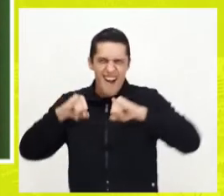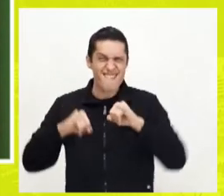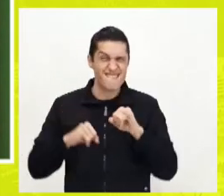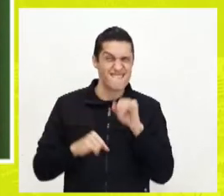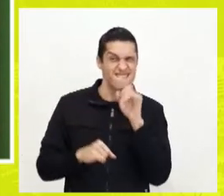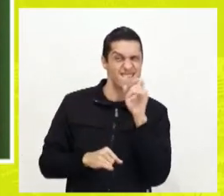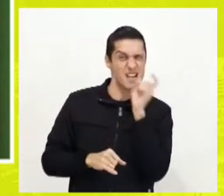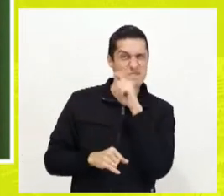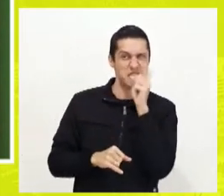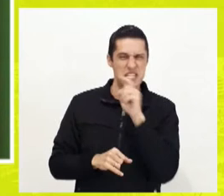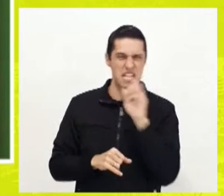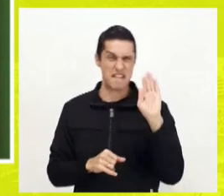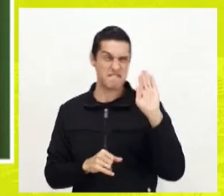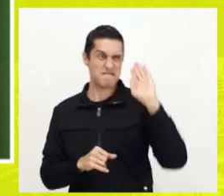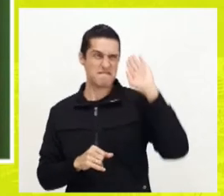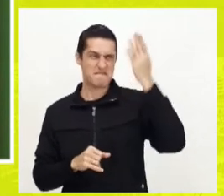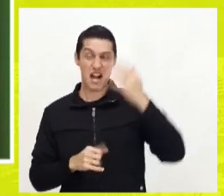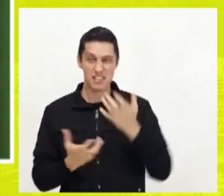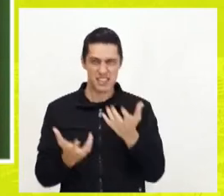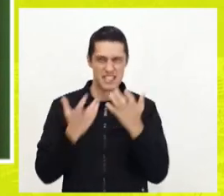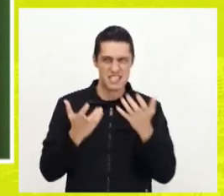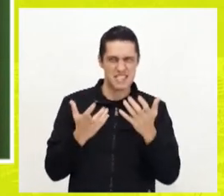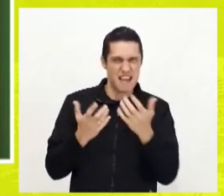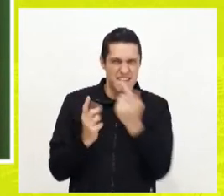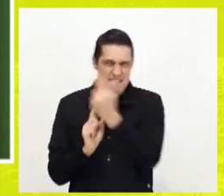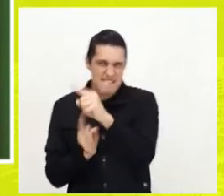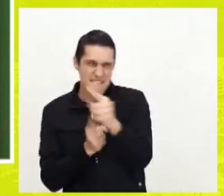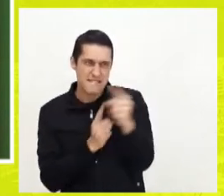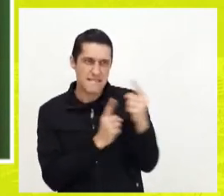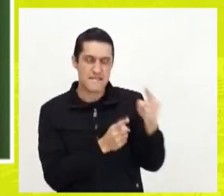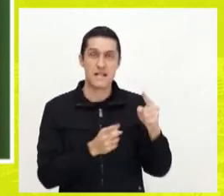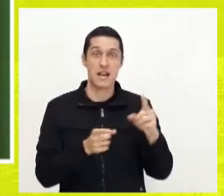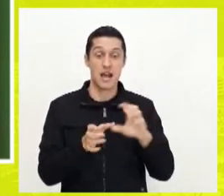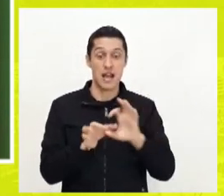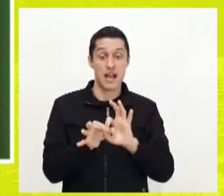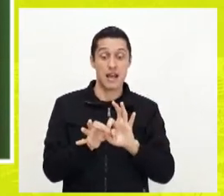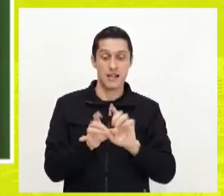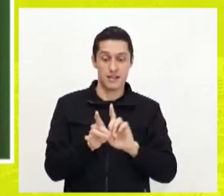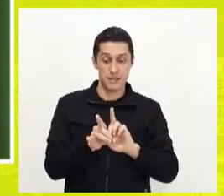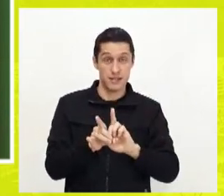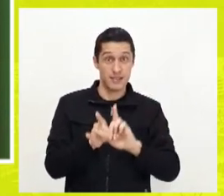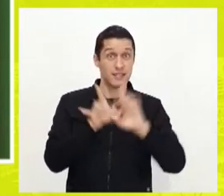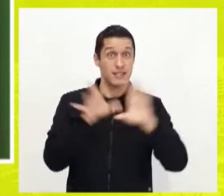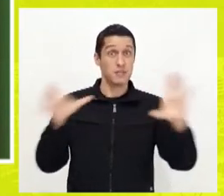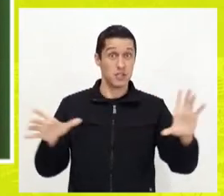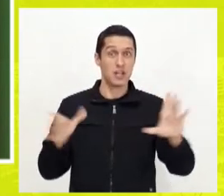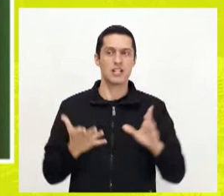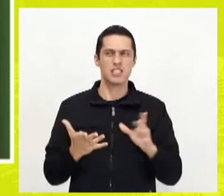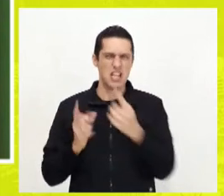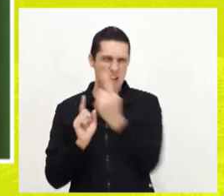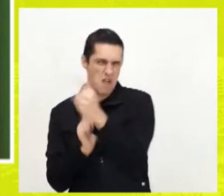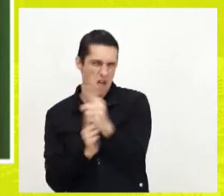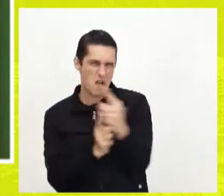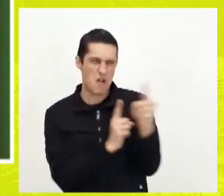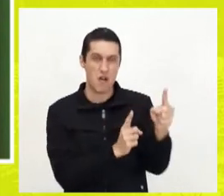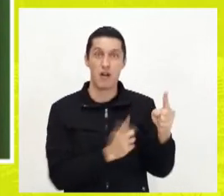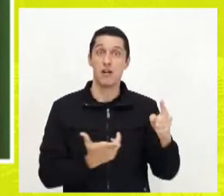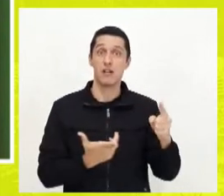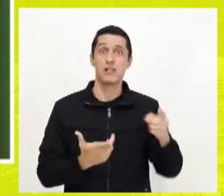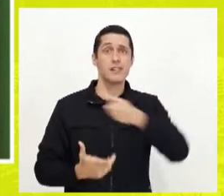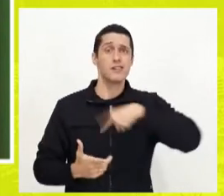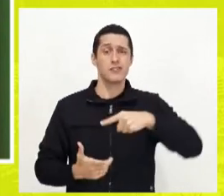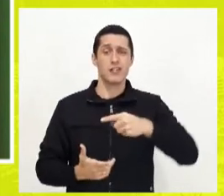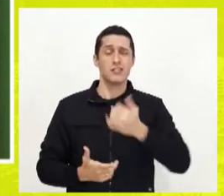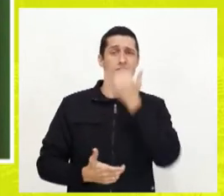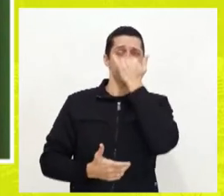debates to affect democratic uh conversation it's harmful and